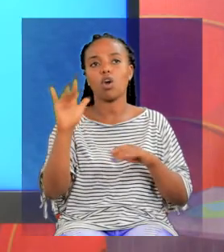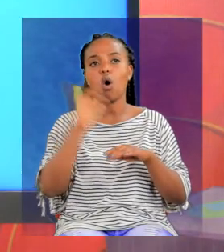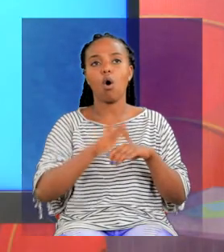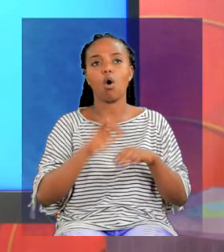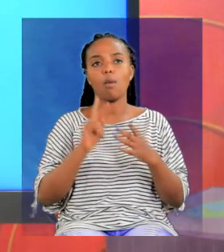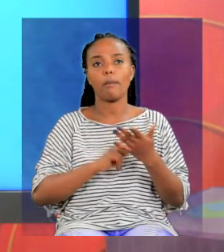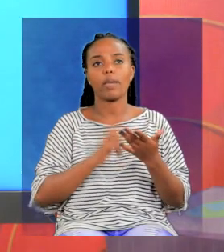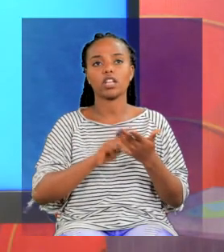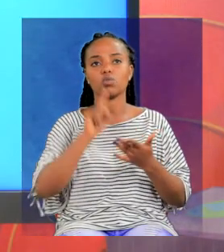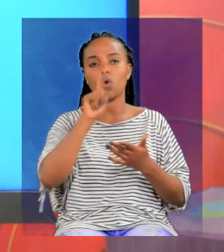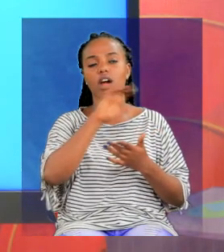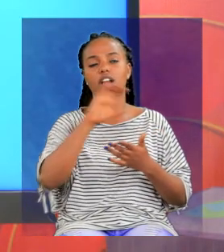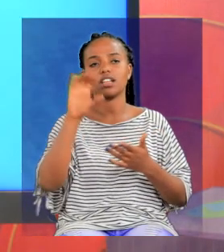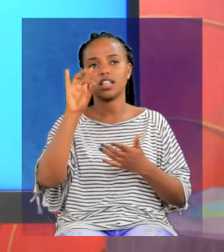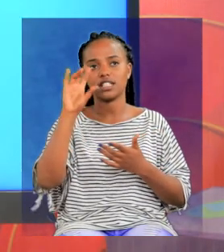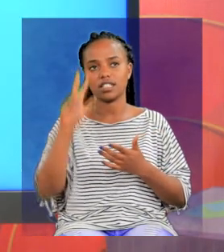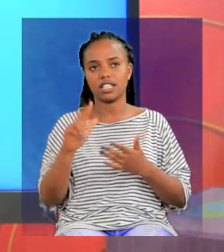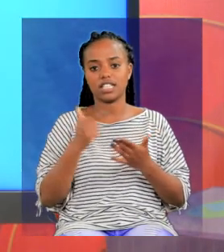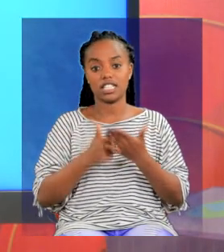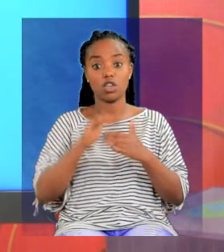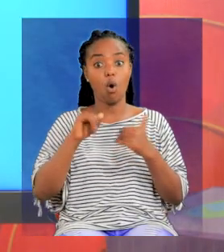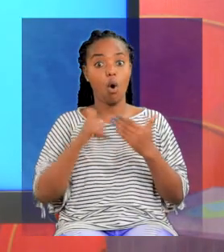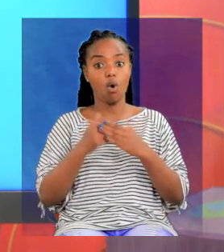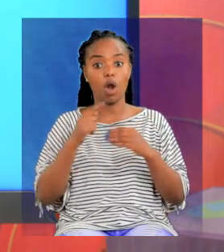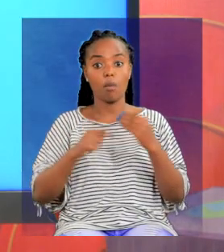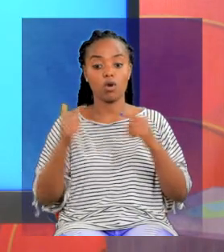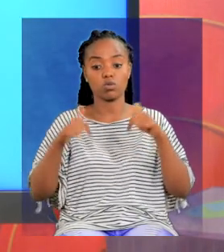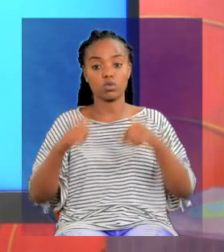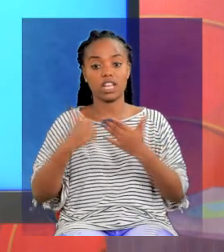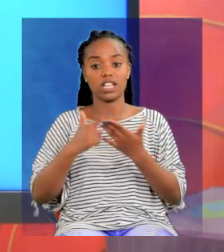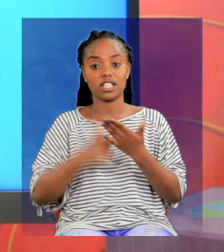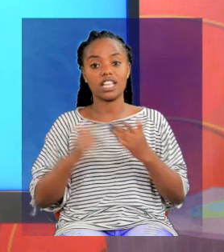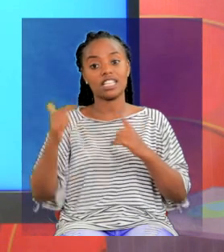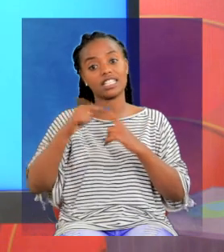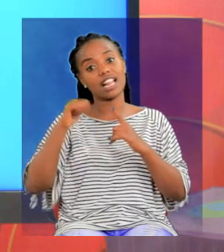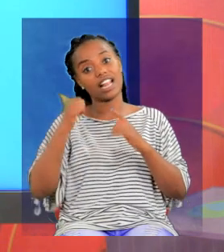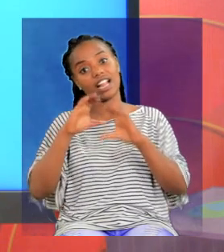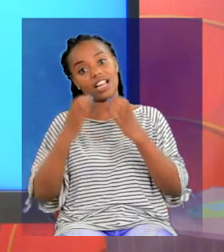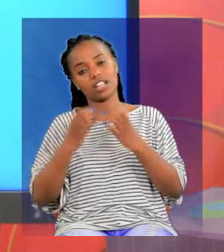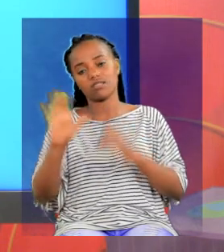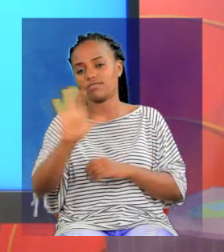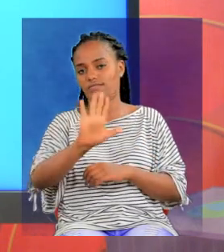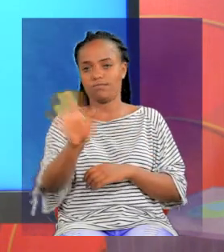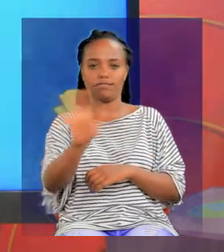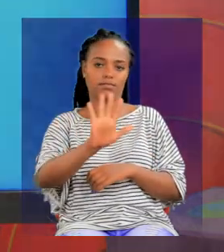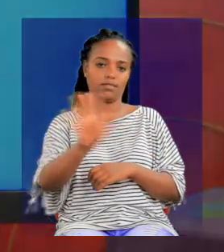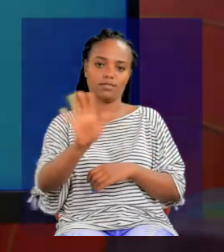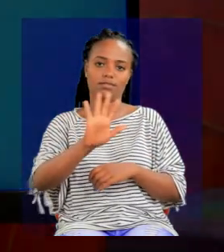page 183. This is all about today's lesson. Until next class, goodbye.